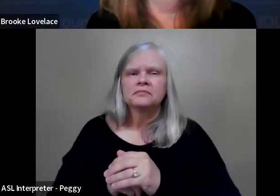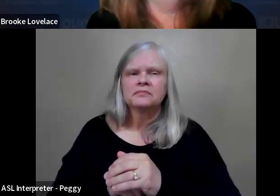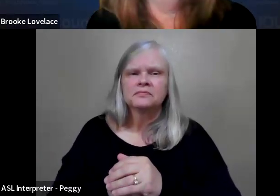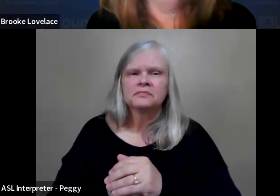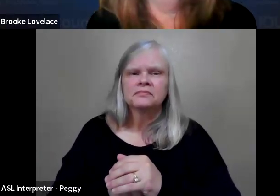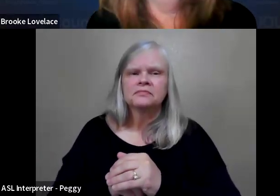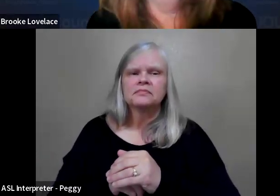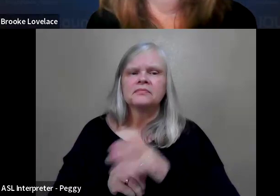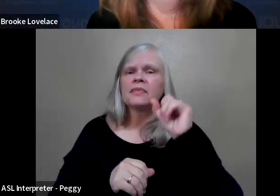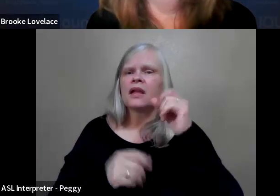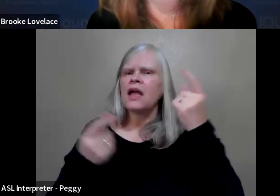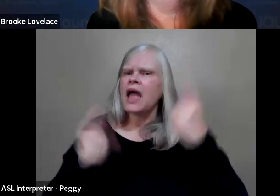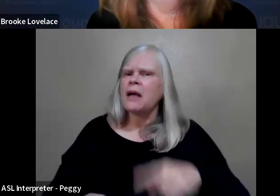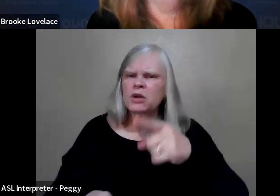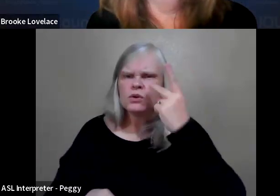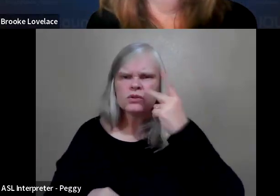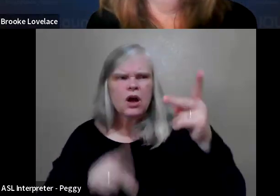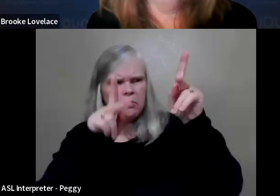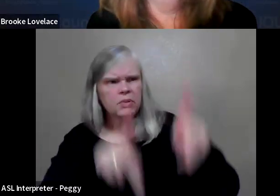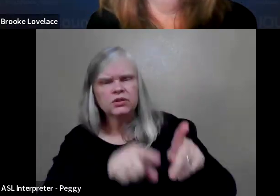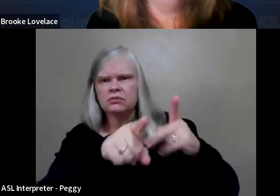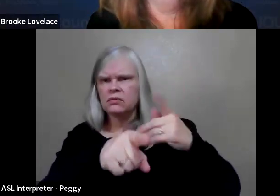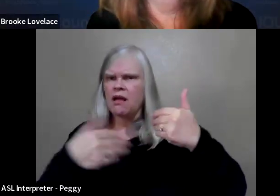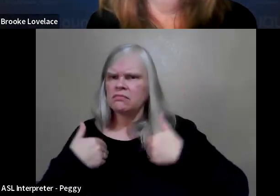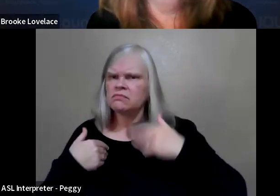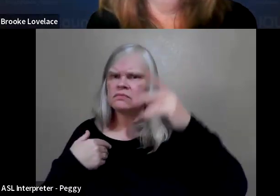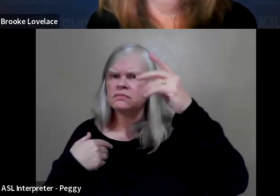If you saw someone living with dementia,